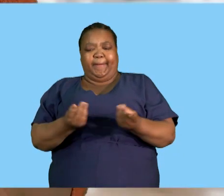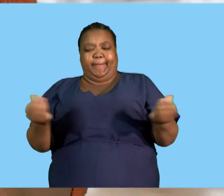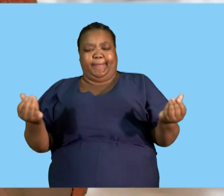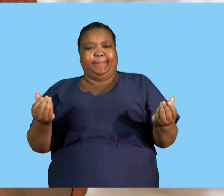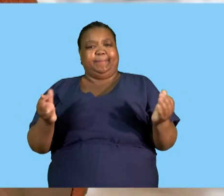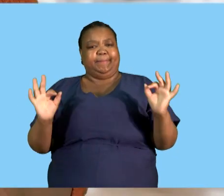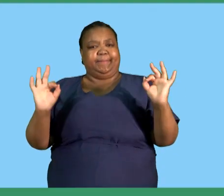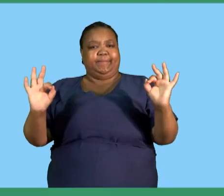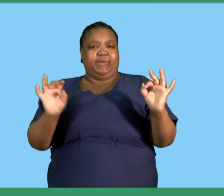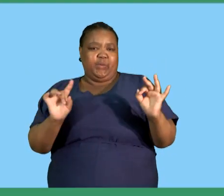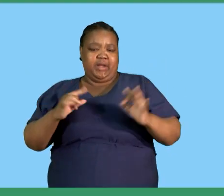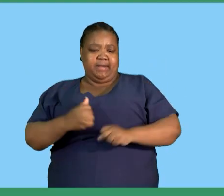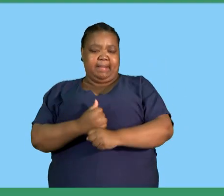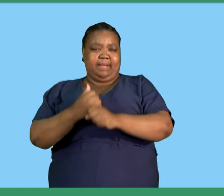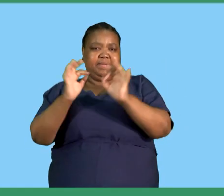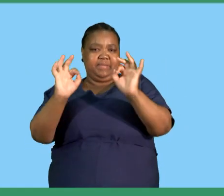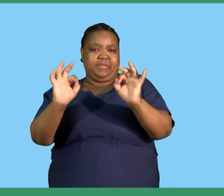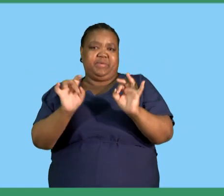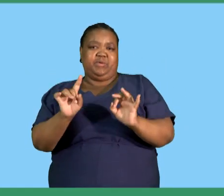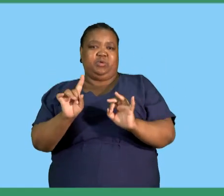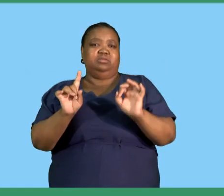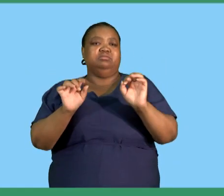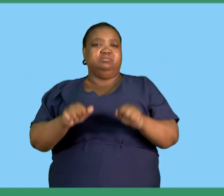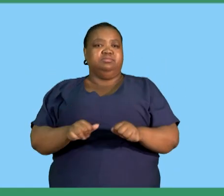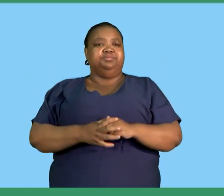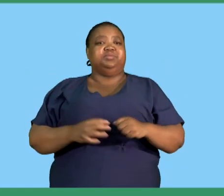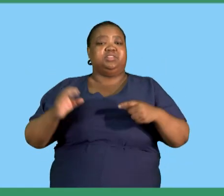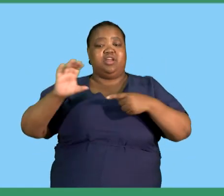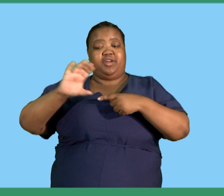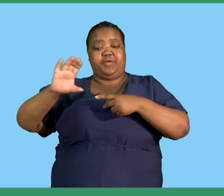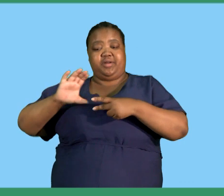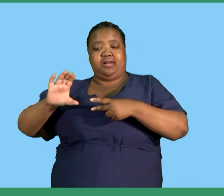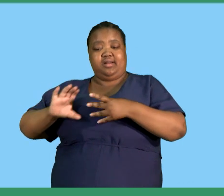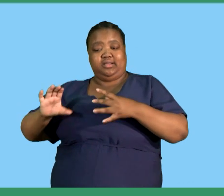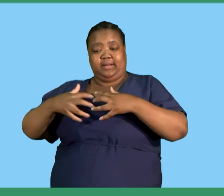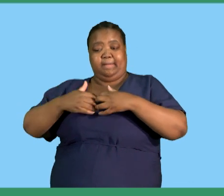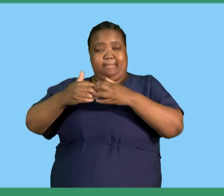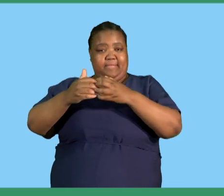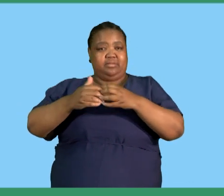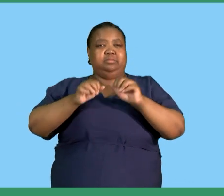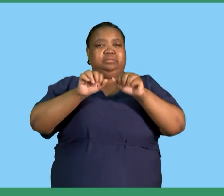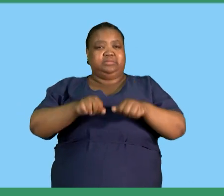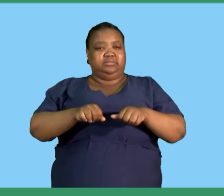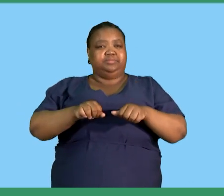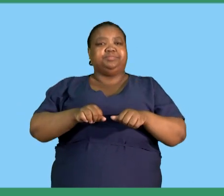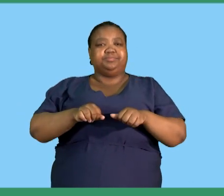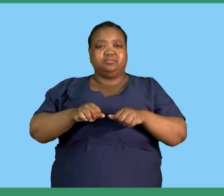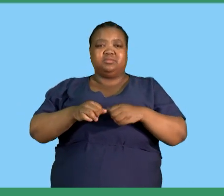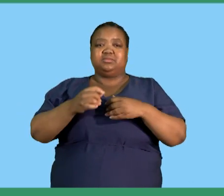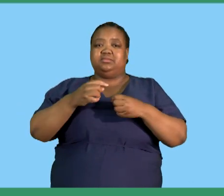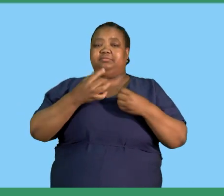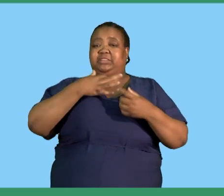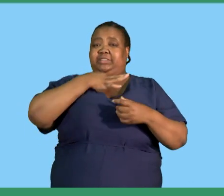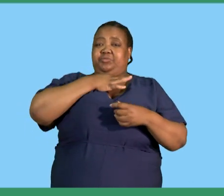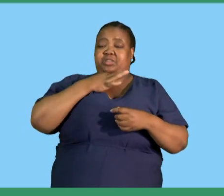best solution. Which one will work for you? So you need to set a criteria for the best solution in terms of aspects such as time or